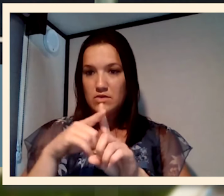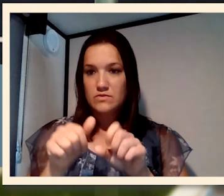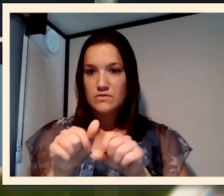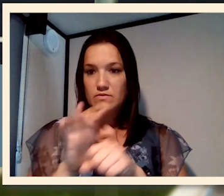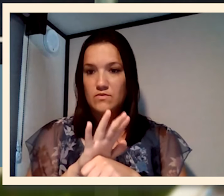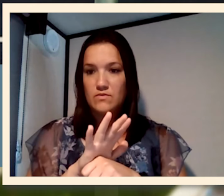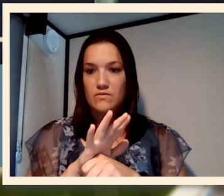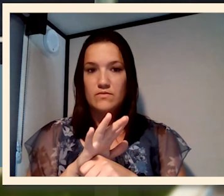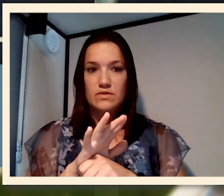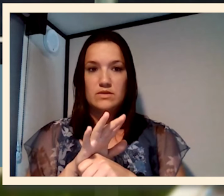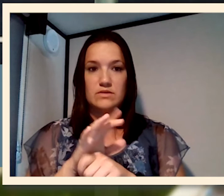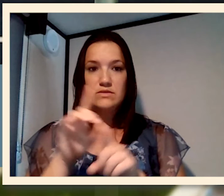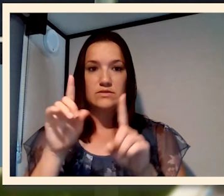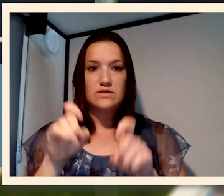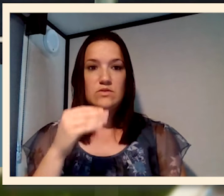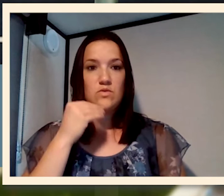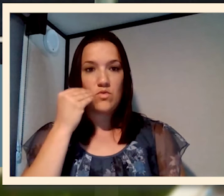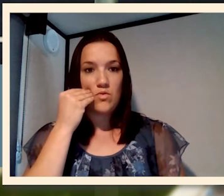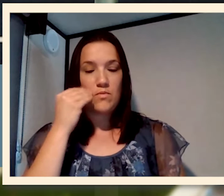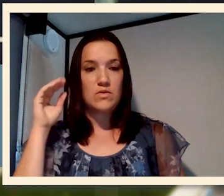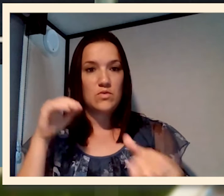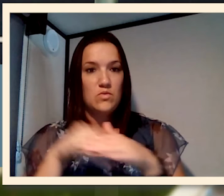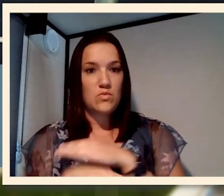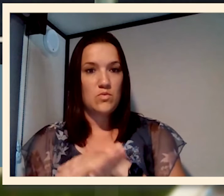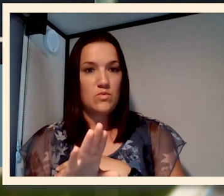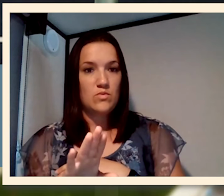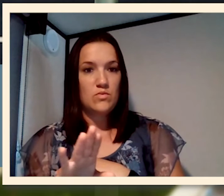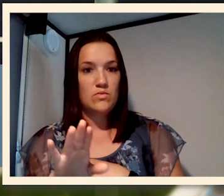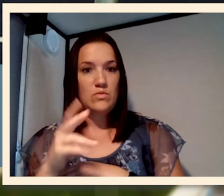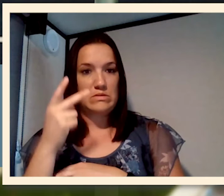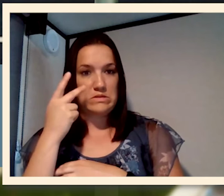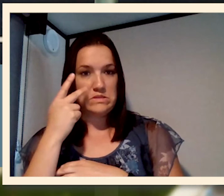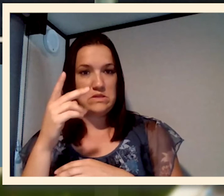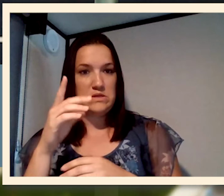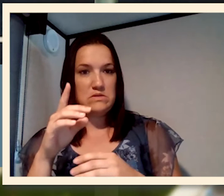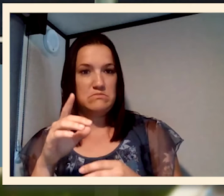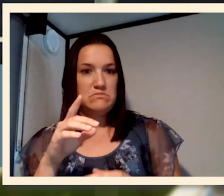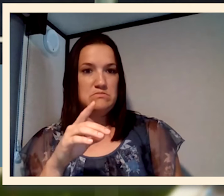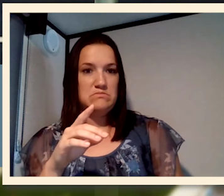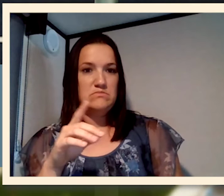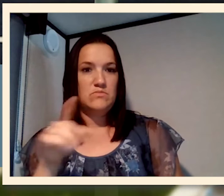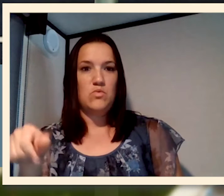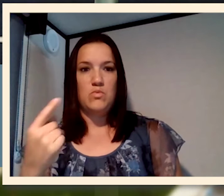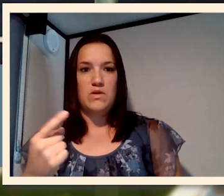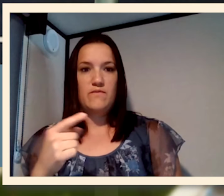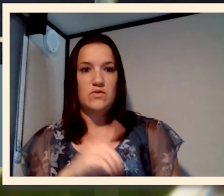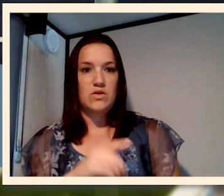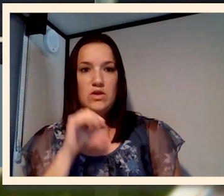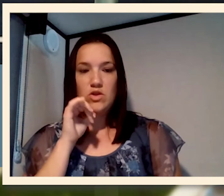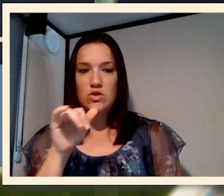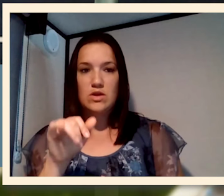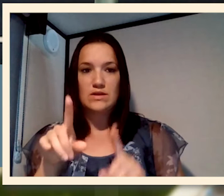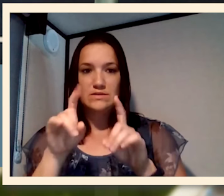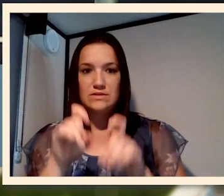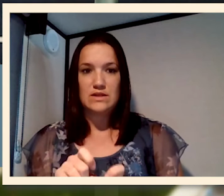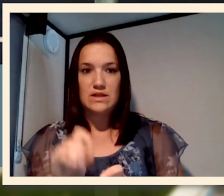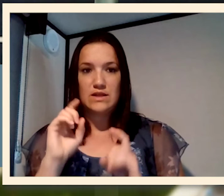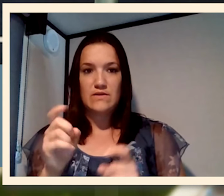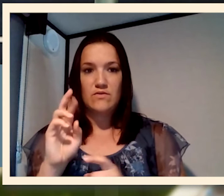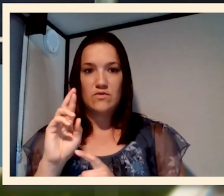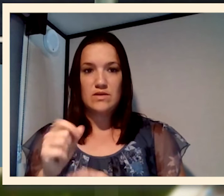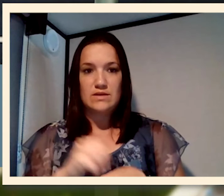So will a patient who has a positive COVID test at home, and then they go and they're seen at one of our facilities, but not